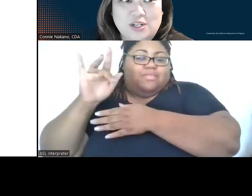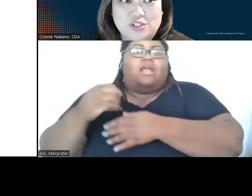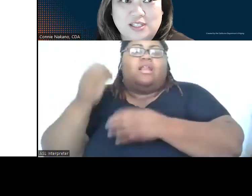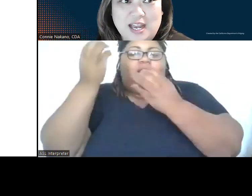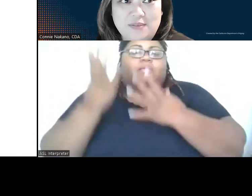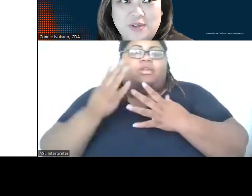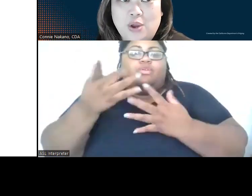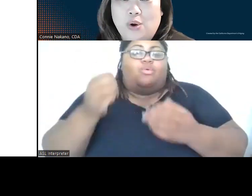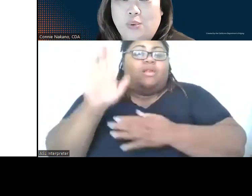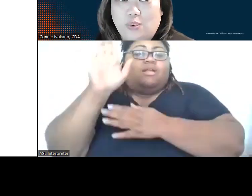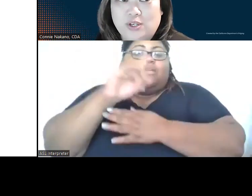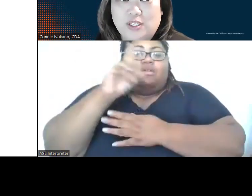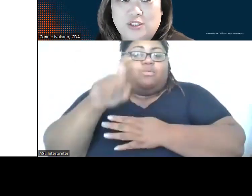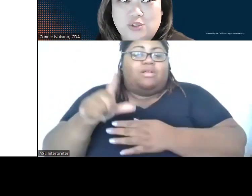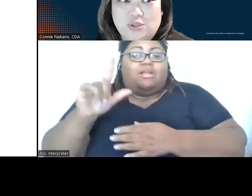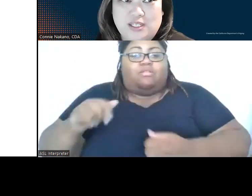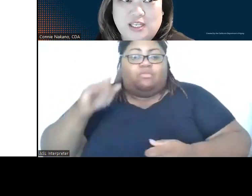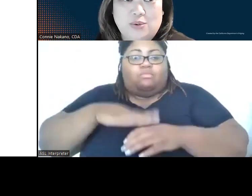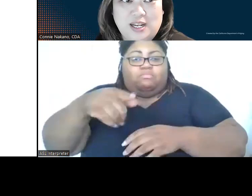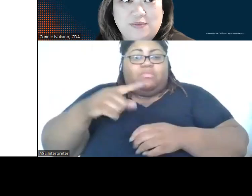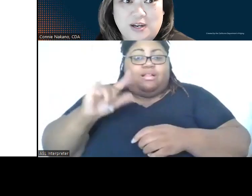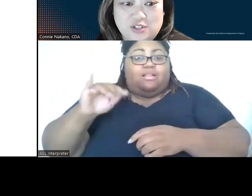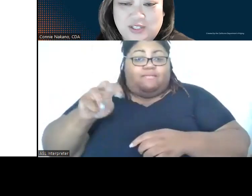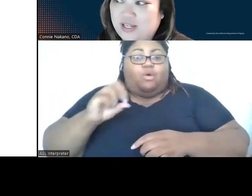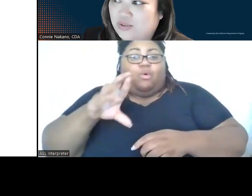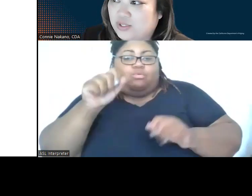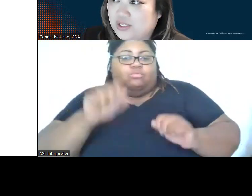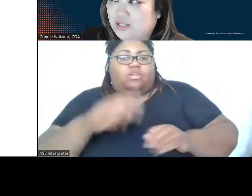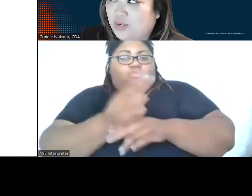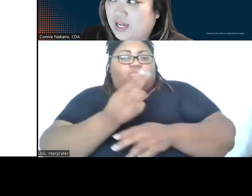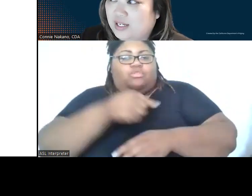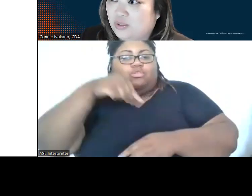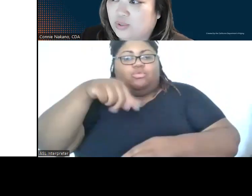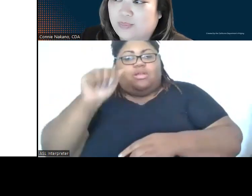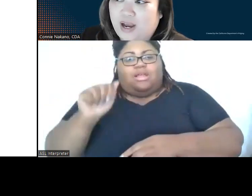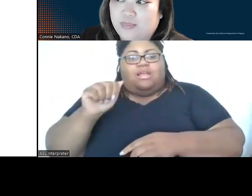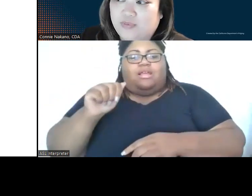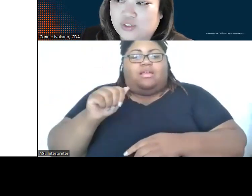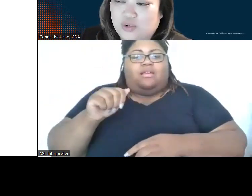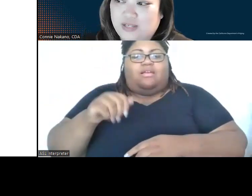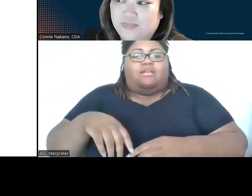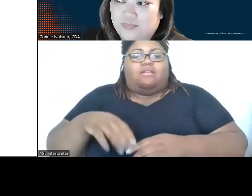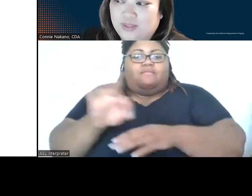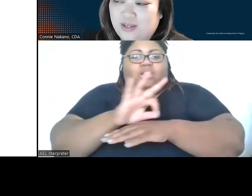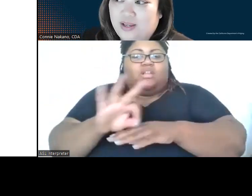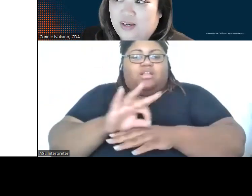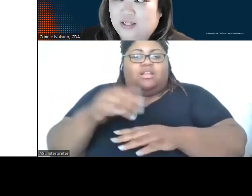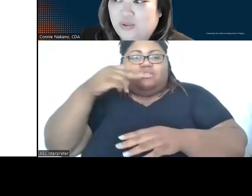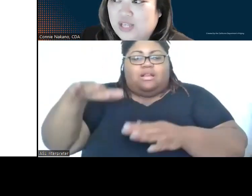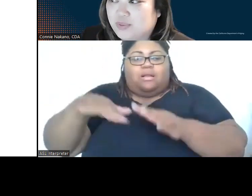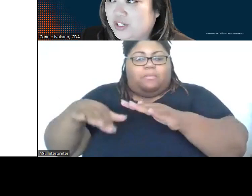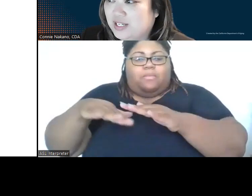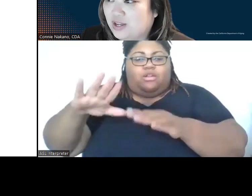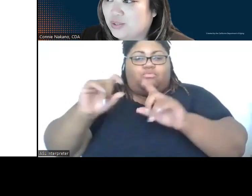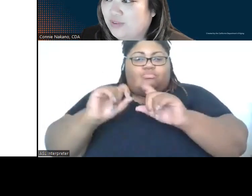ask a question live, or you can use the Q&A function that you'll see located towards the bottom of your screen.